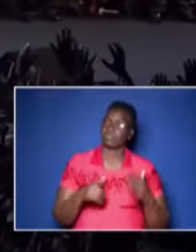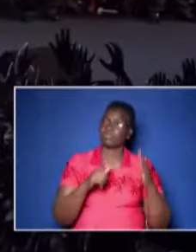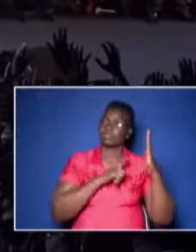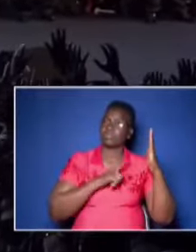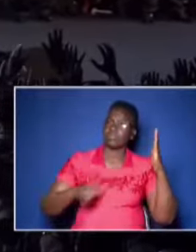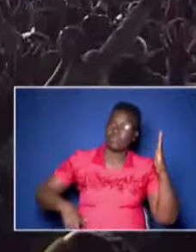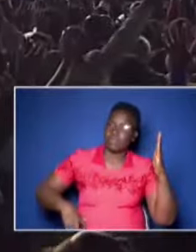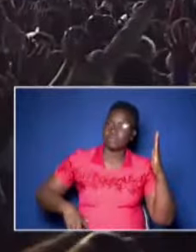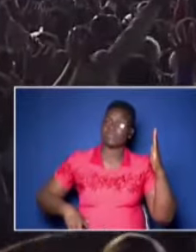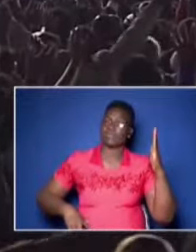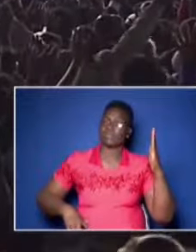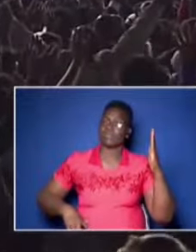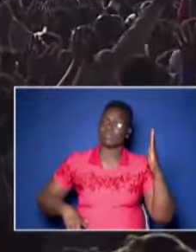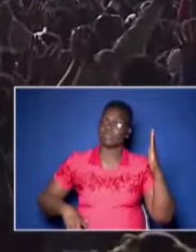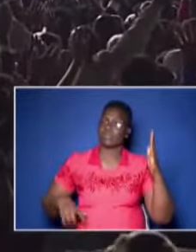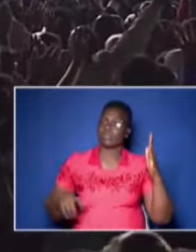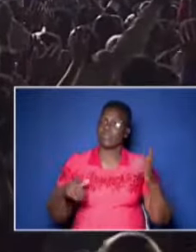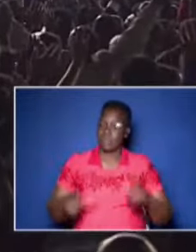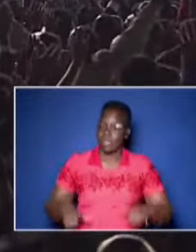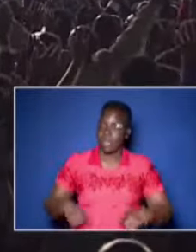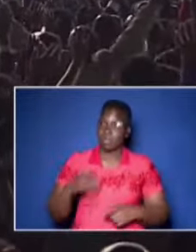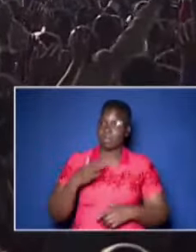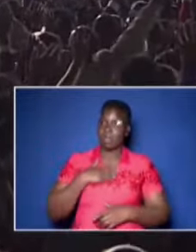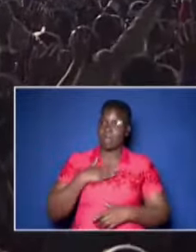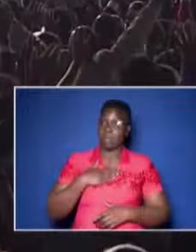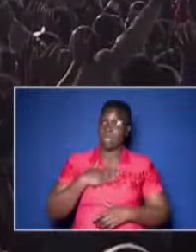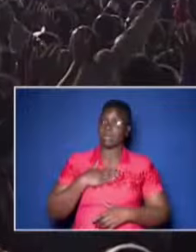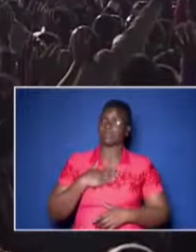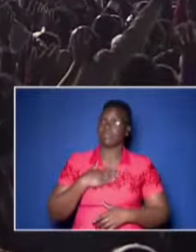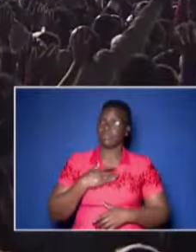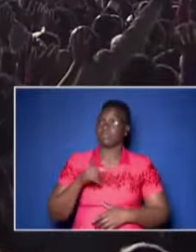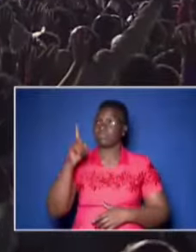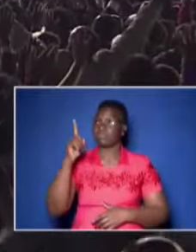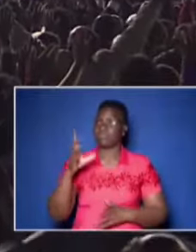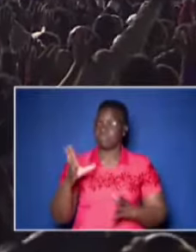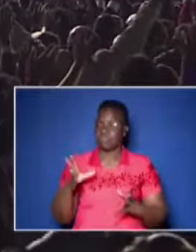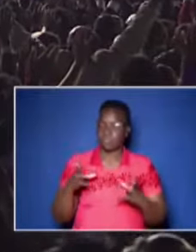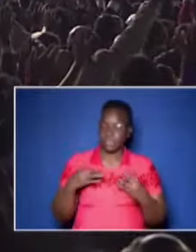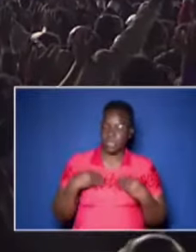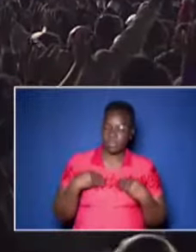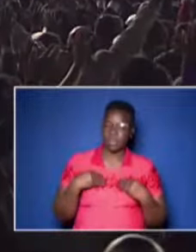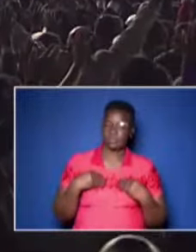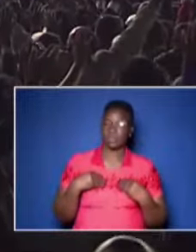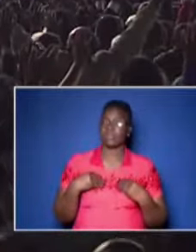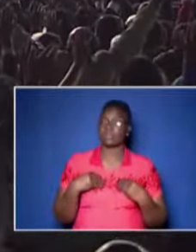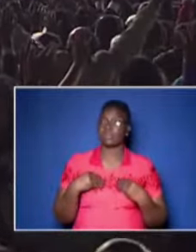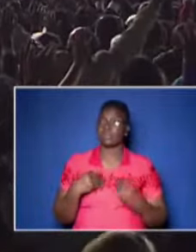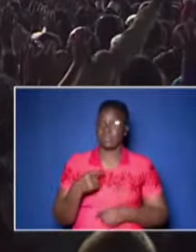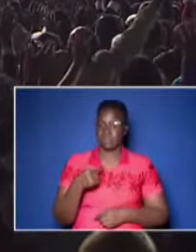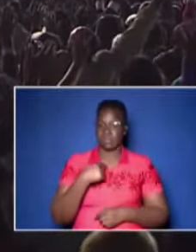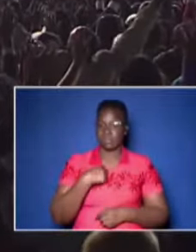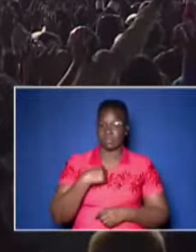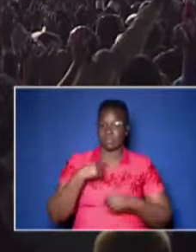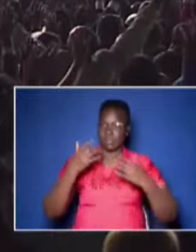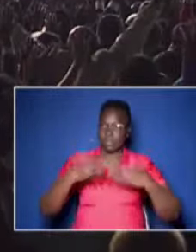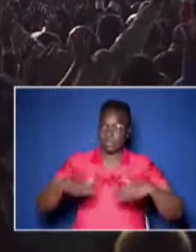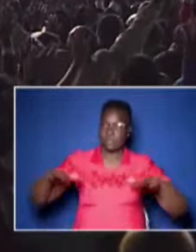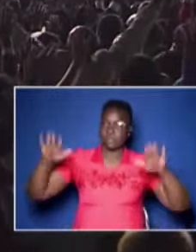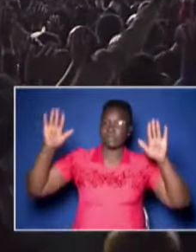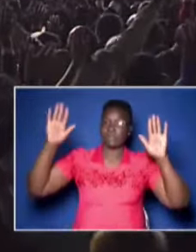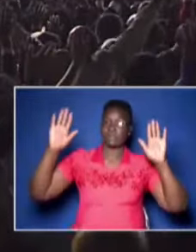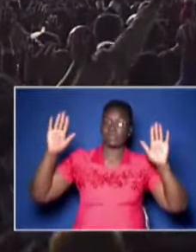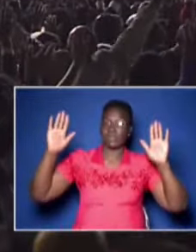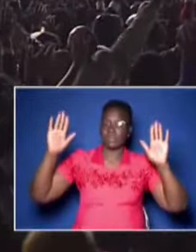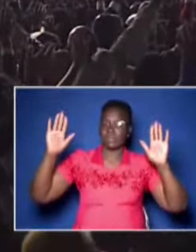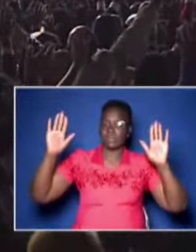Lord accept my life Lord accept my life Lord I Surrender I surrender to